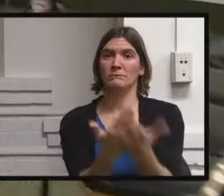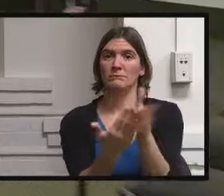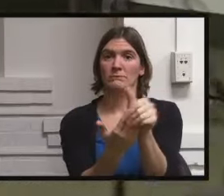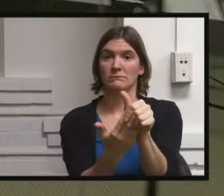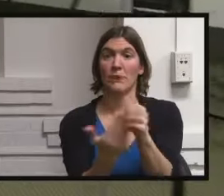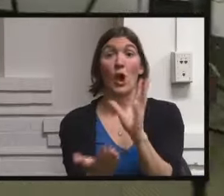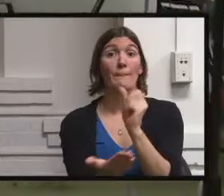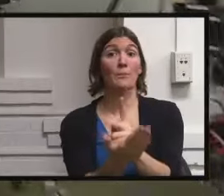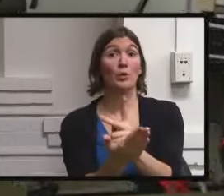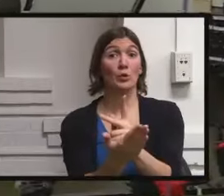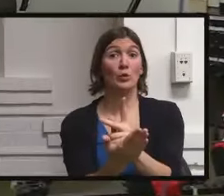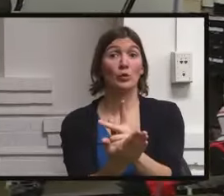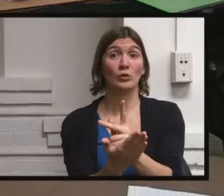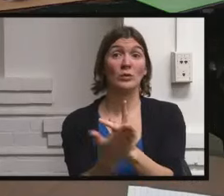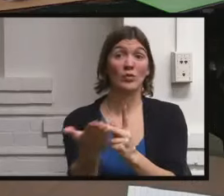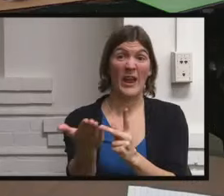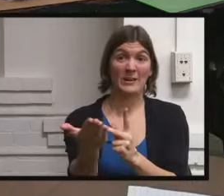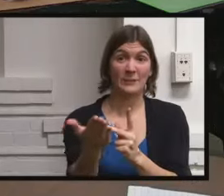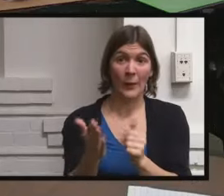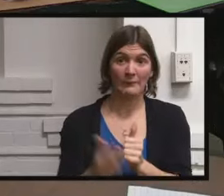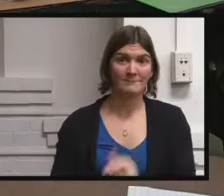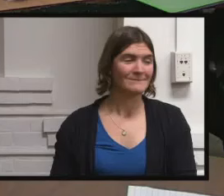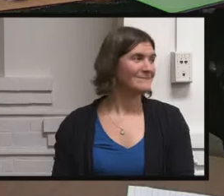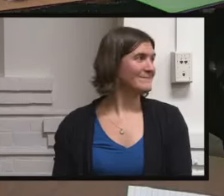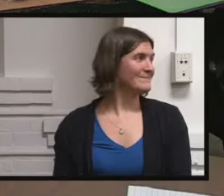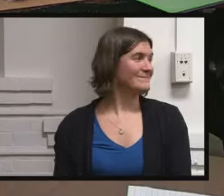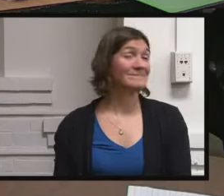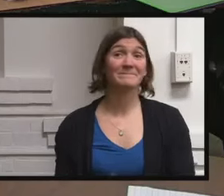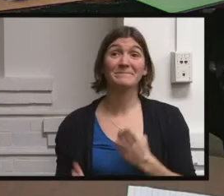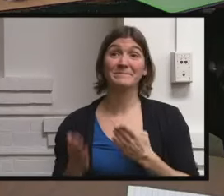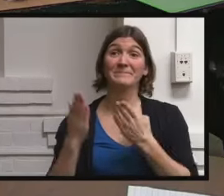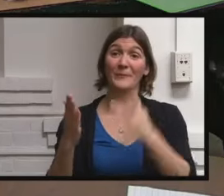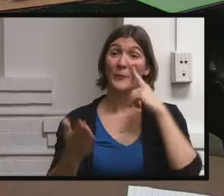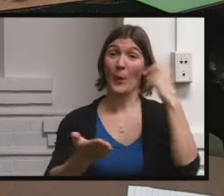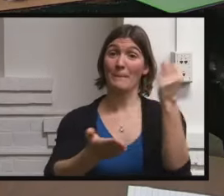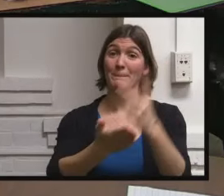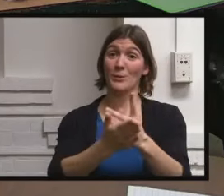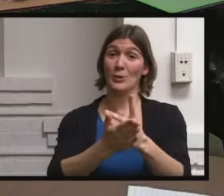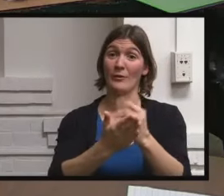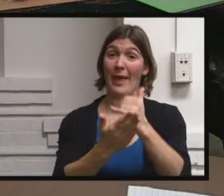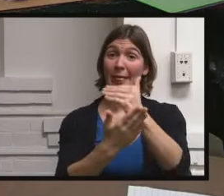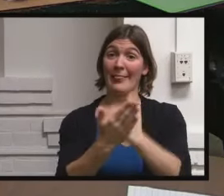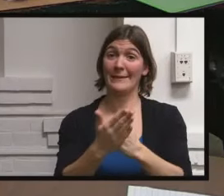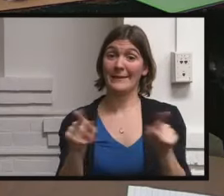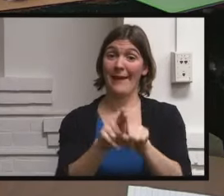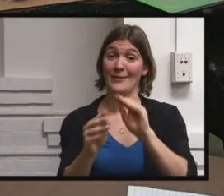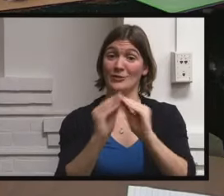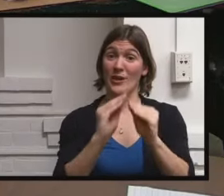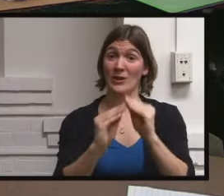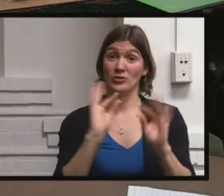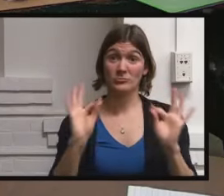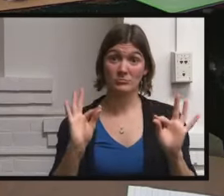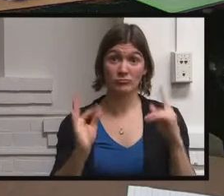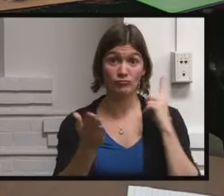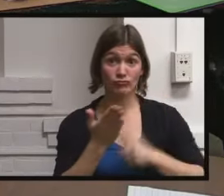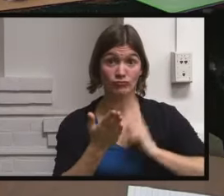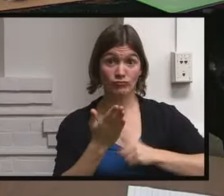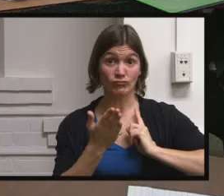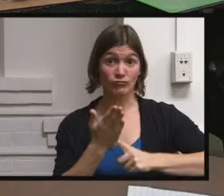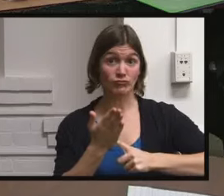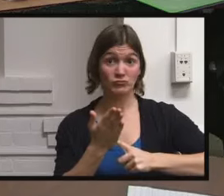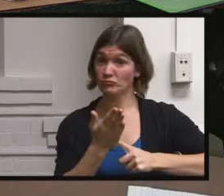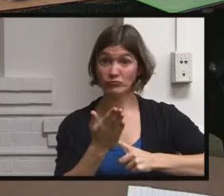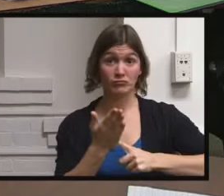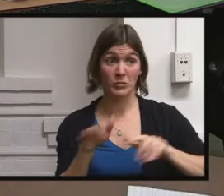memorandum. Russell gets it right all the time. We have a motion to approve the errors and omission list. Any further questions or discussion from anybody on the